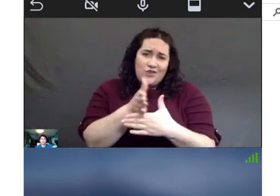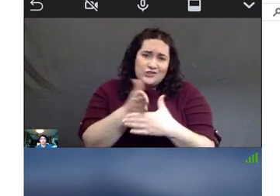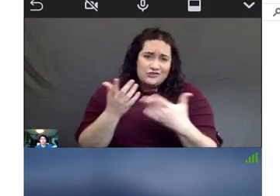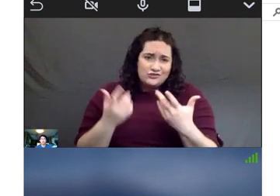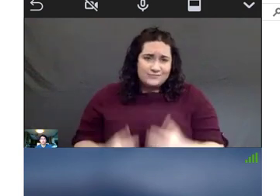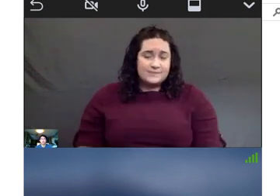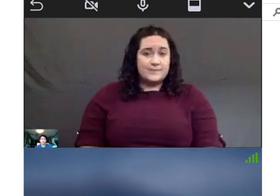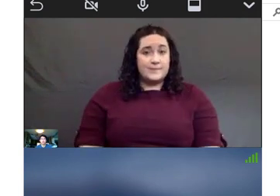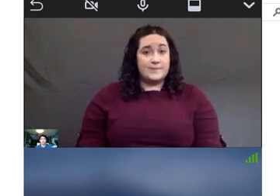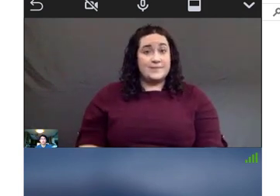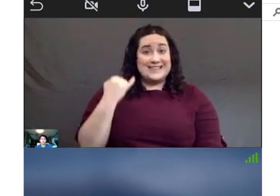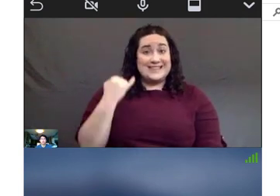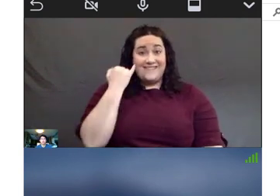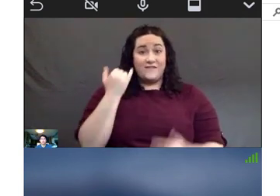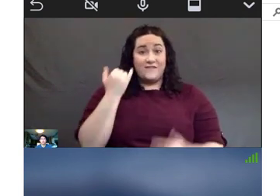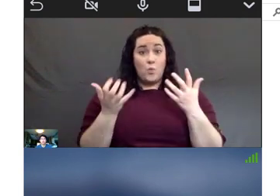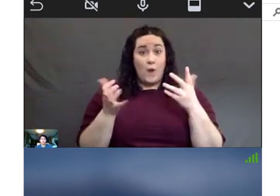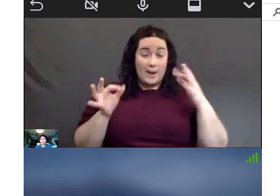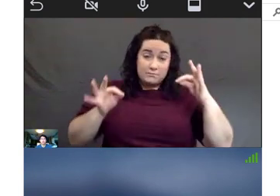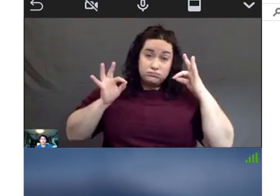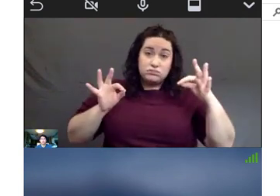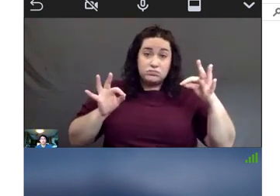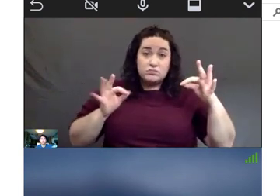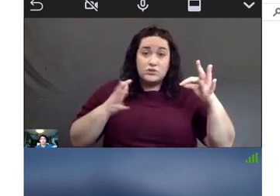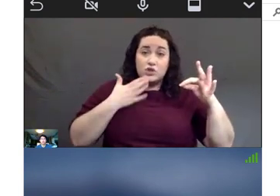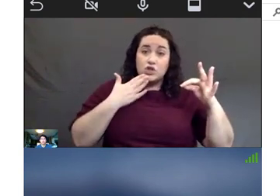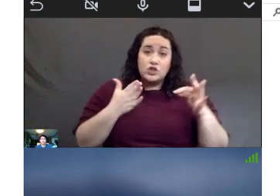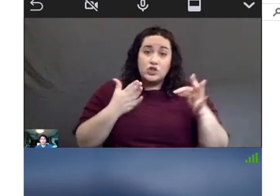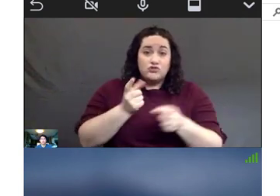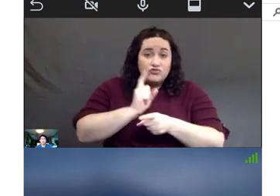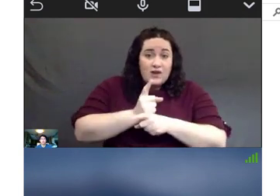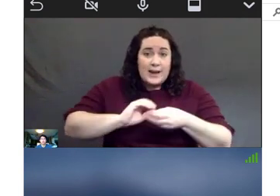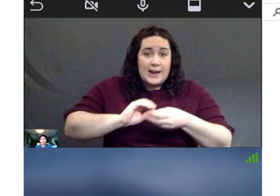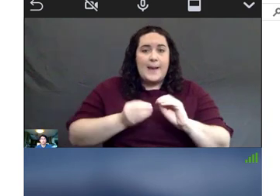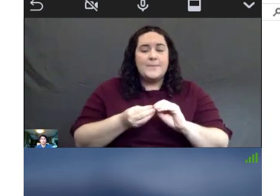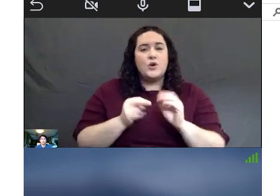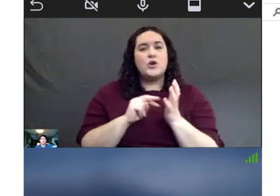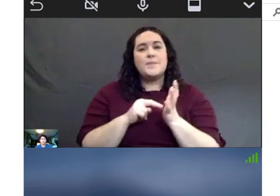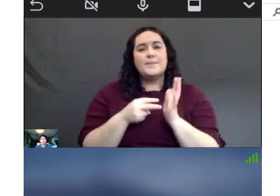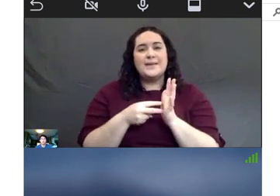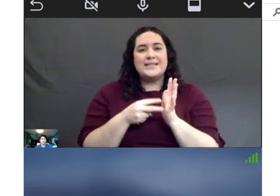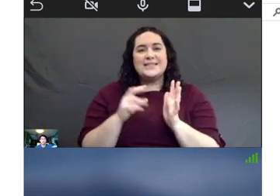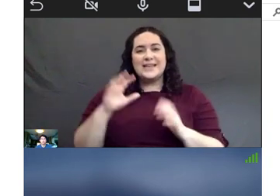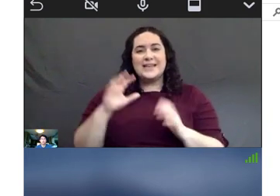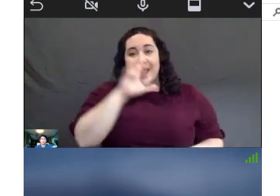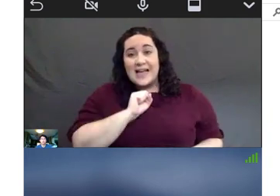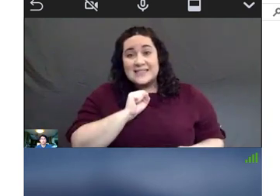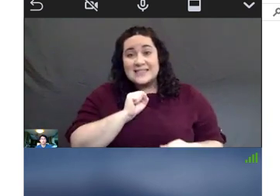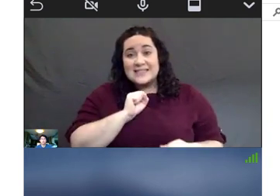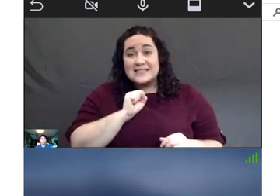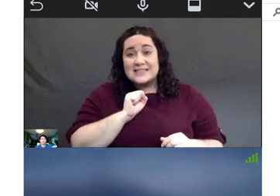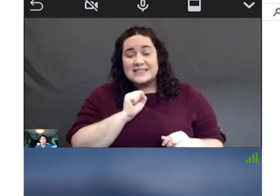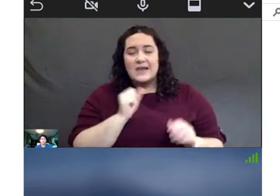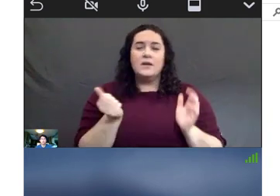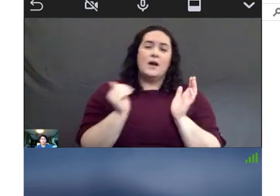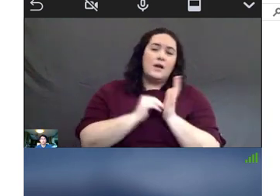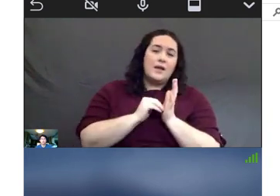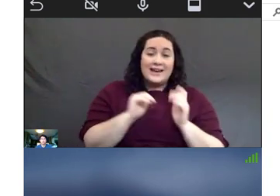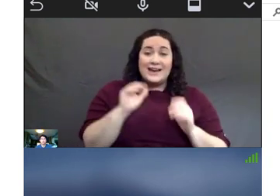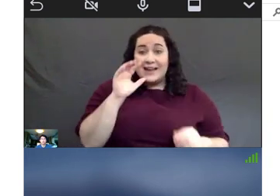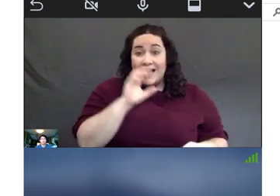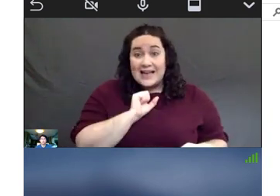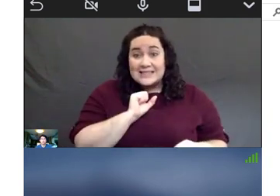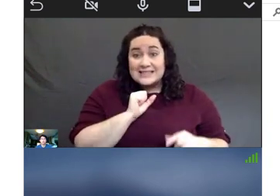accuracy, we would want to keep updating our guess. So we'd sort of guess the outlet temperature, run through the